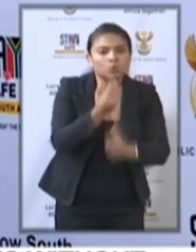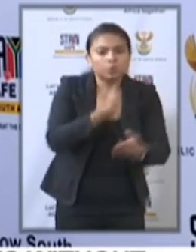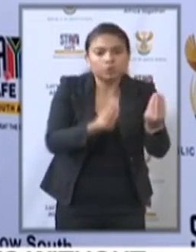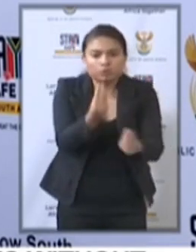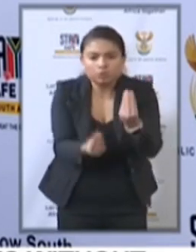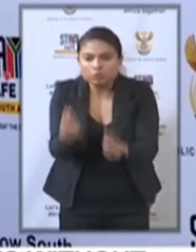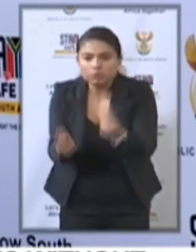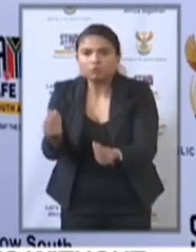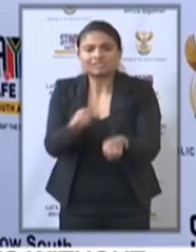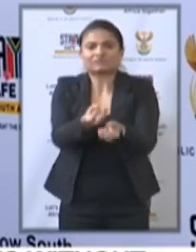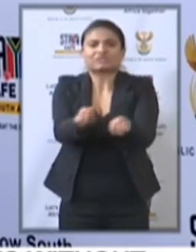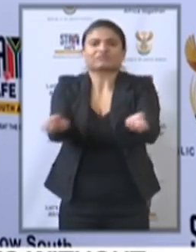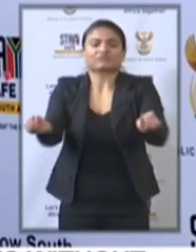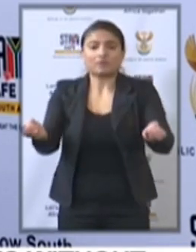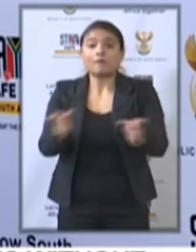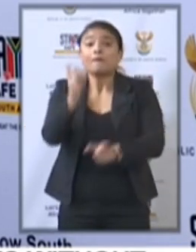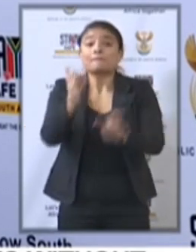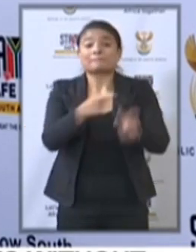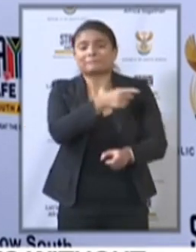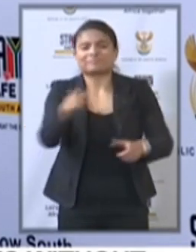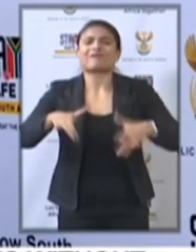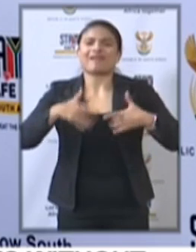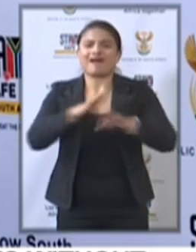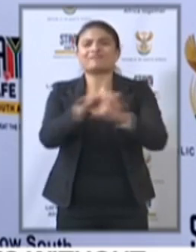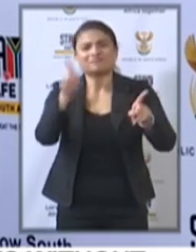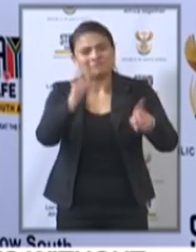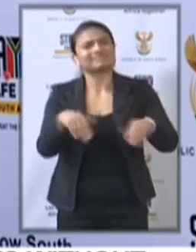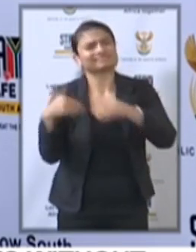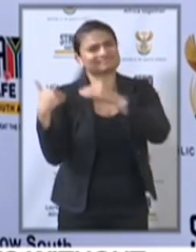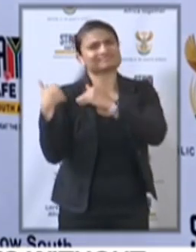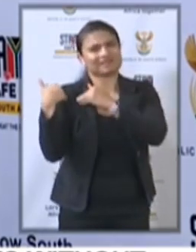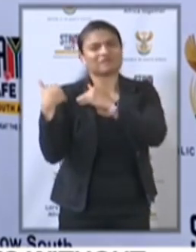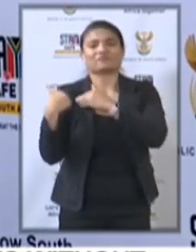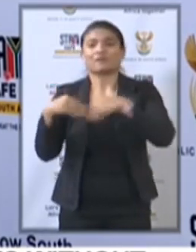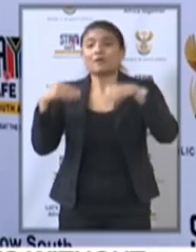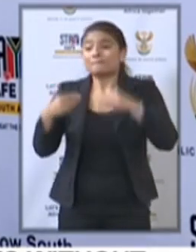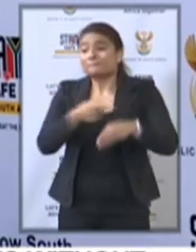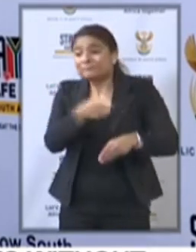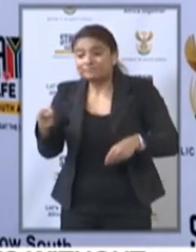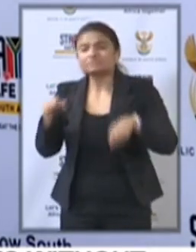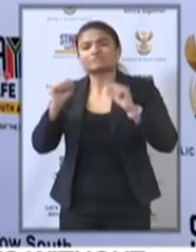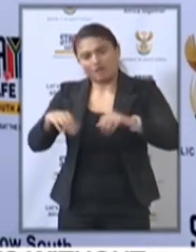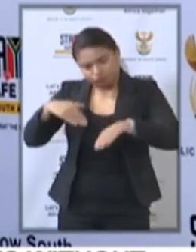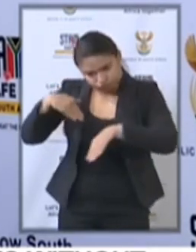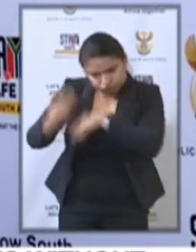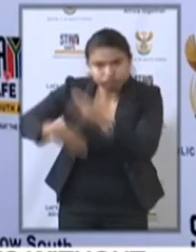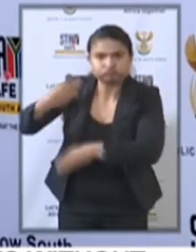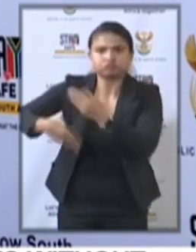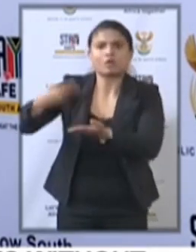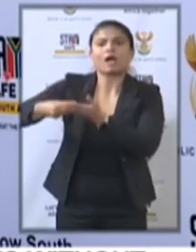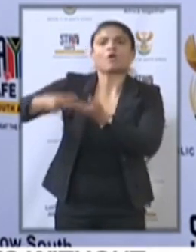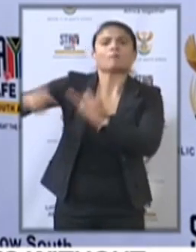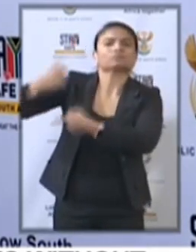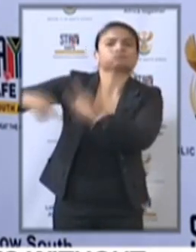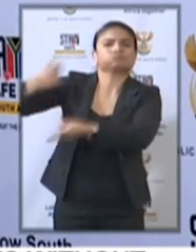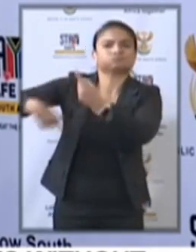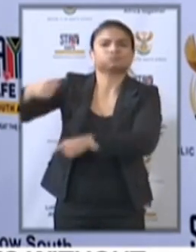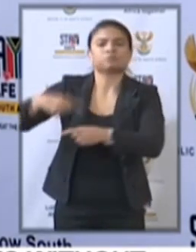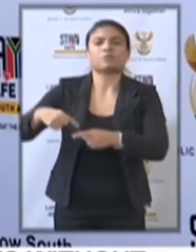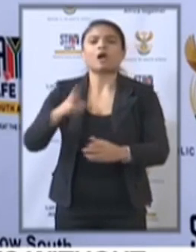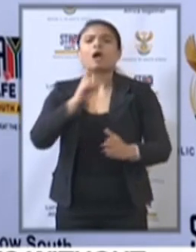whilst businesses are operational. I must say that out of this report, I've come across some